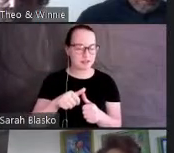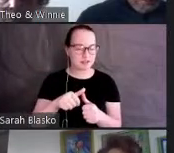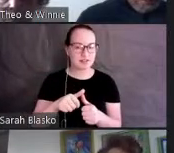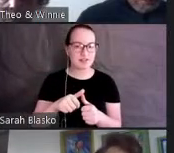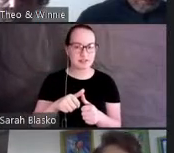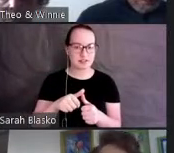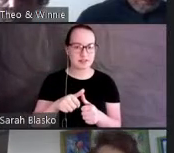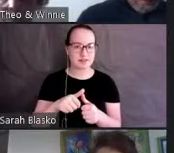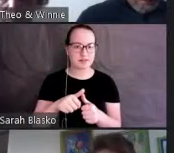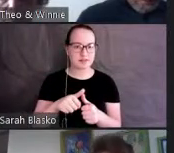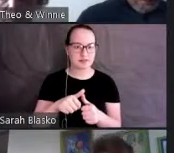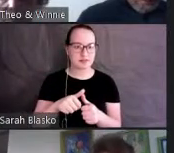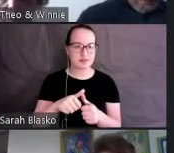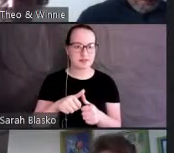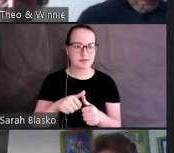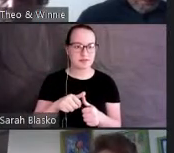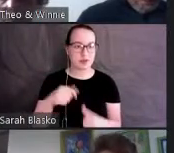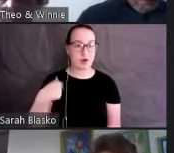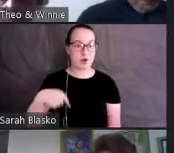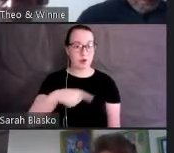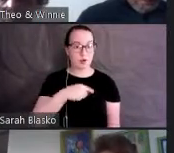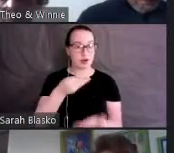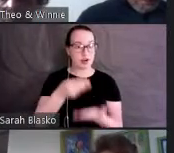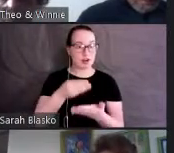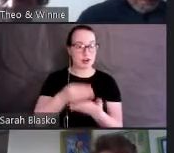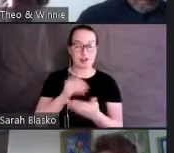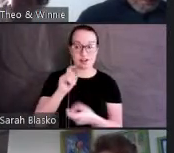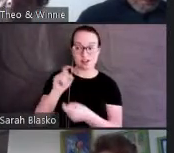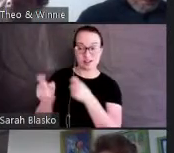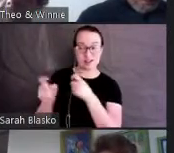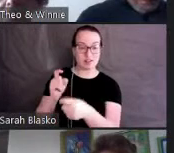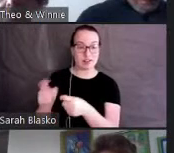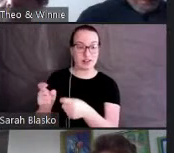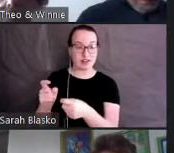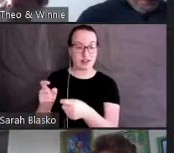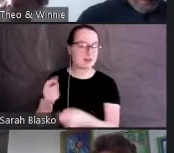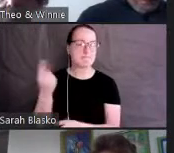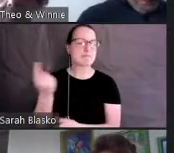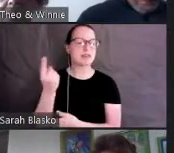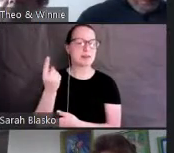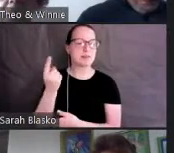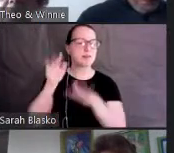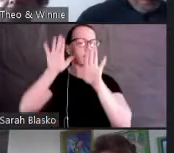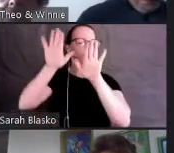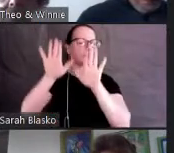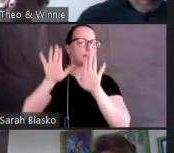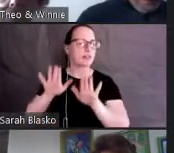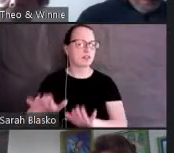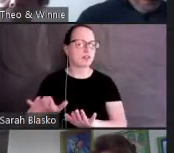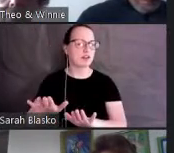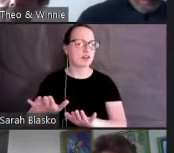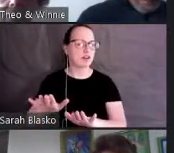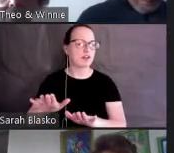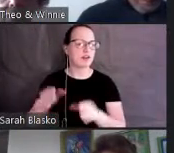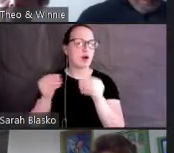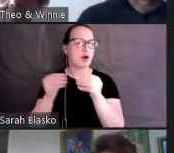that we are giving to something greater, more powerful than just